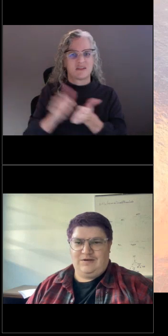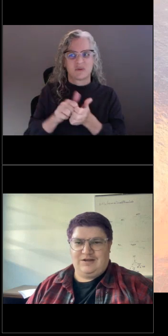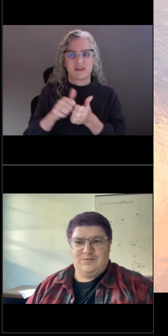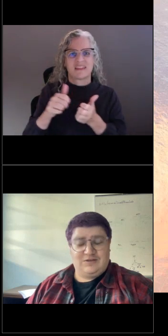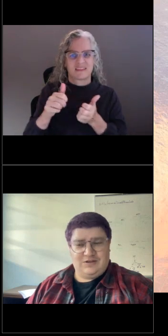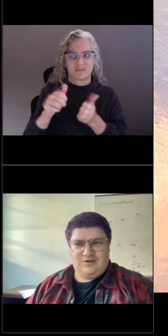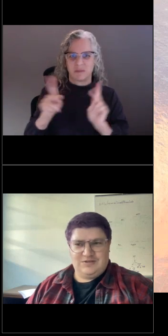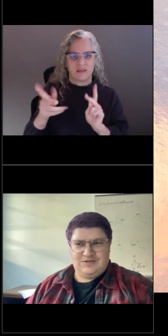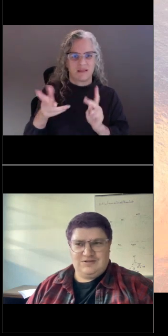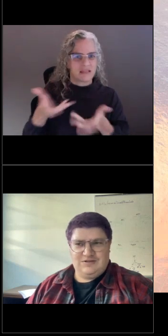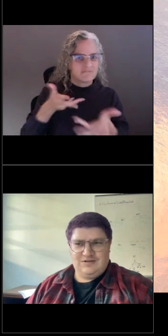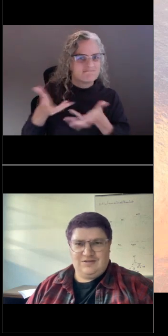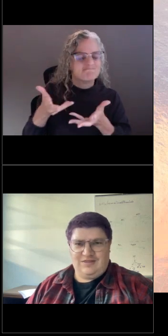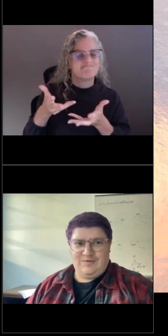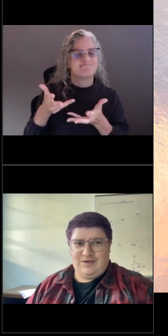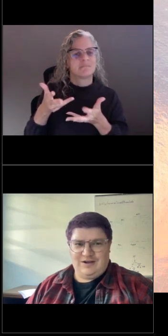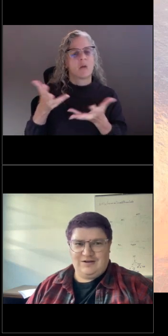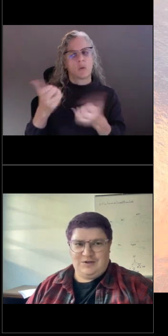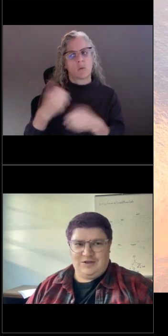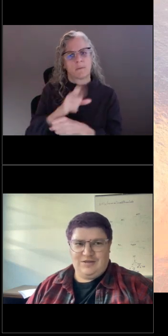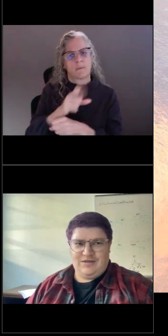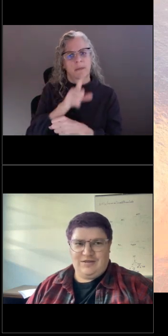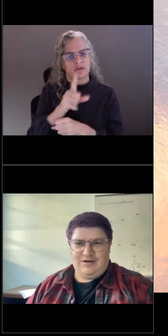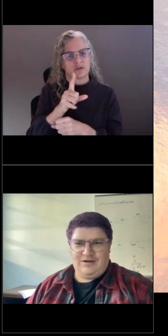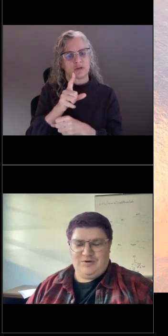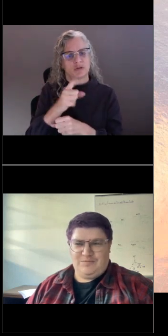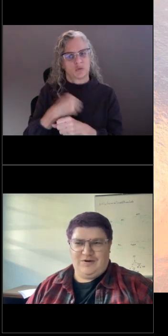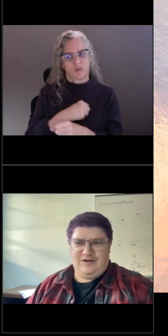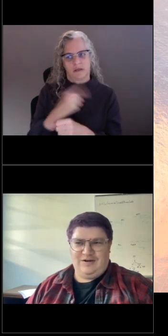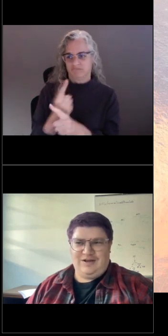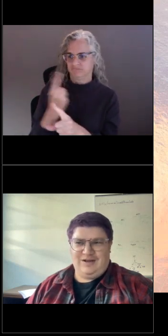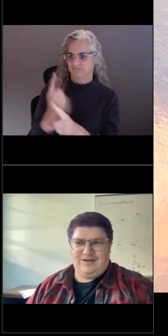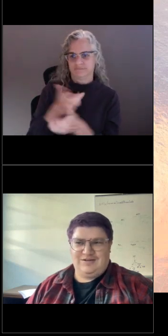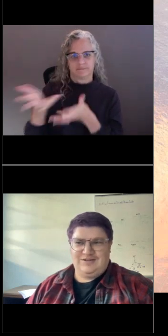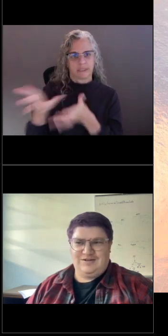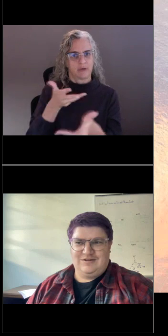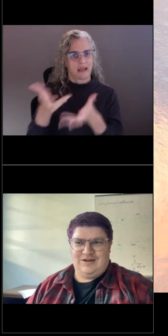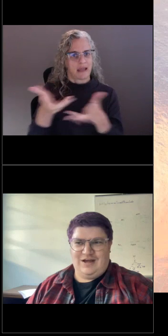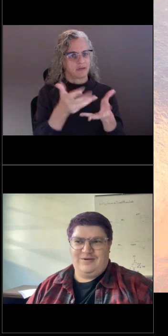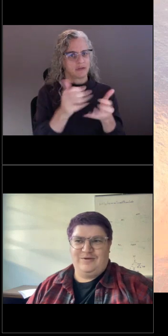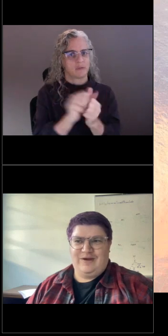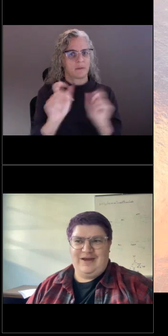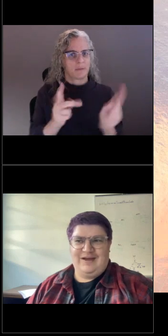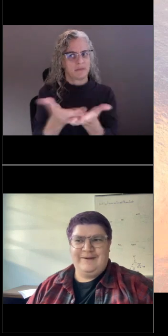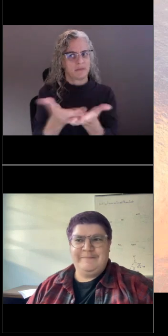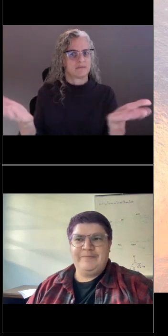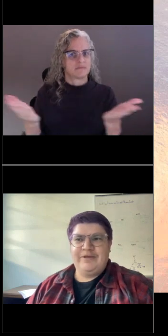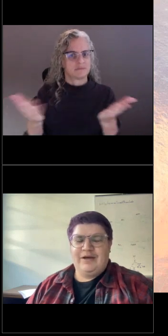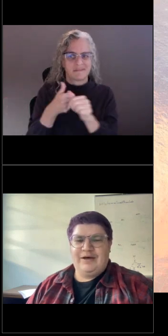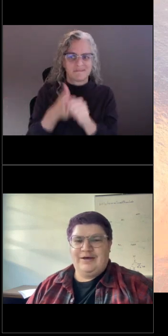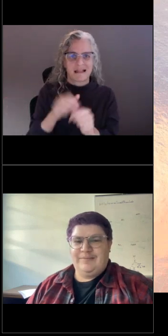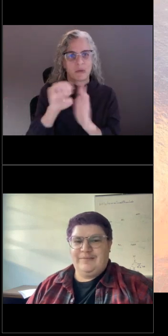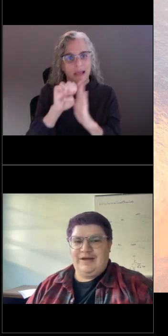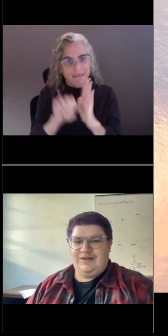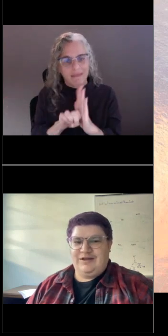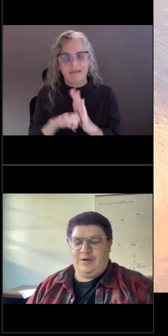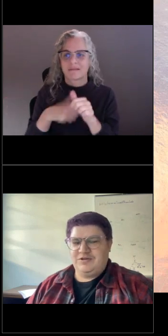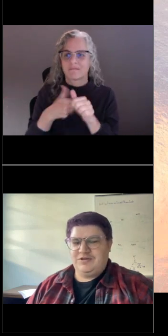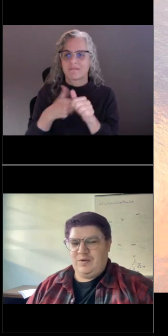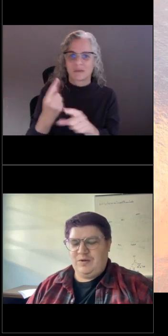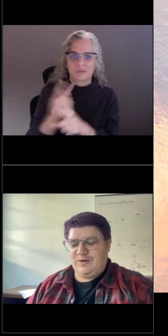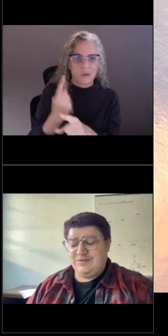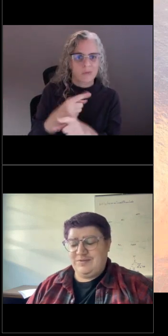to interact with the humans that we interact with in an appropriate and ethical way. And